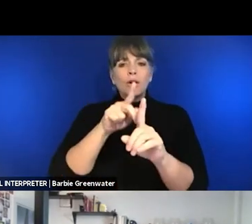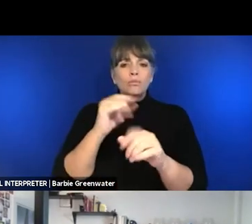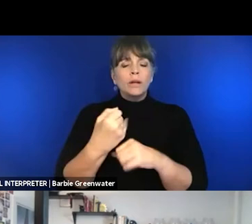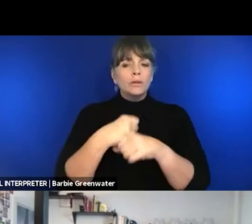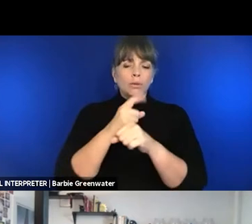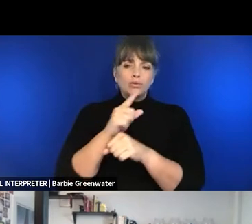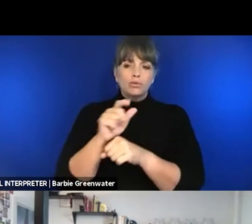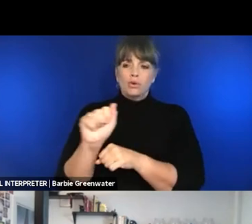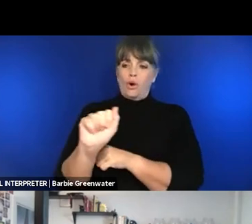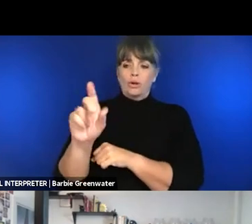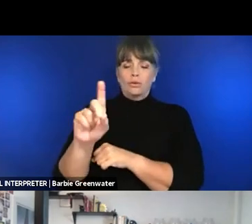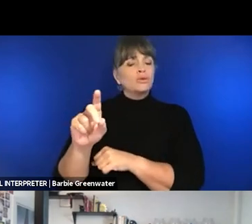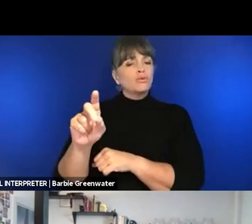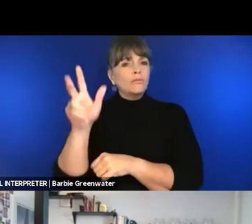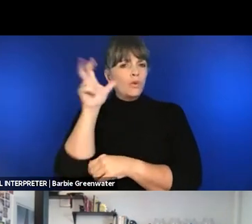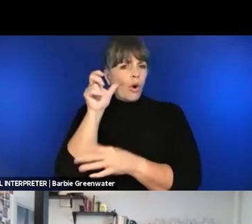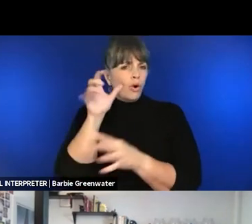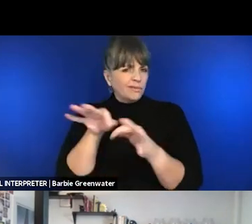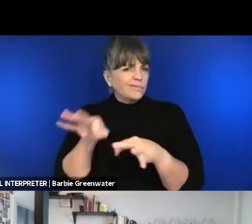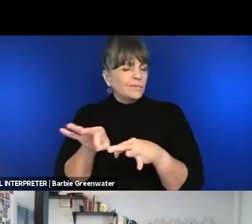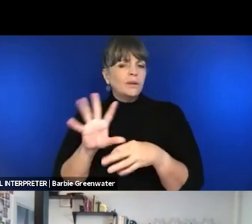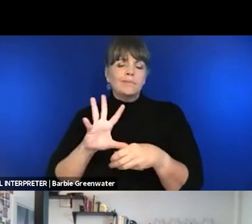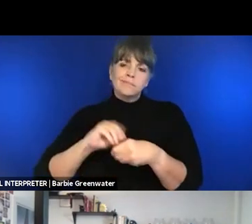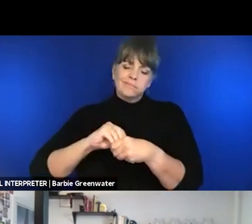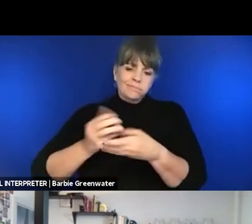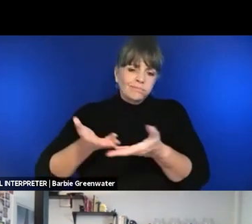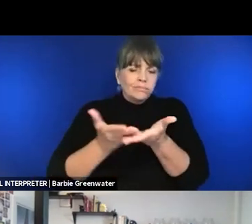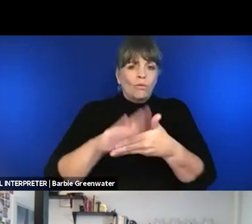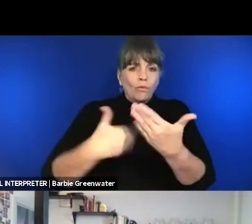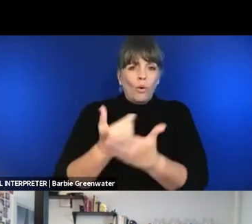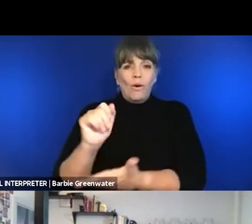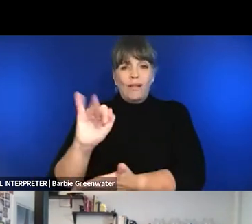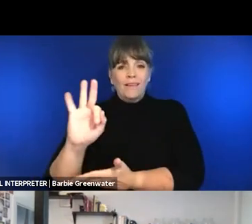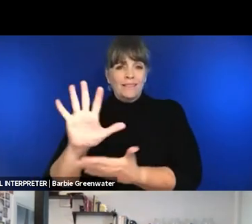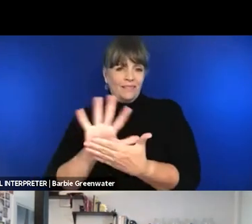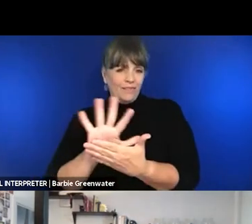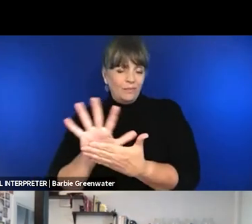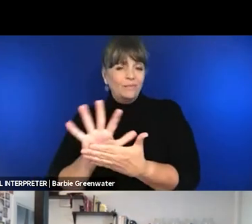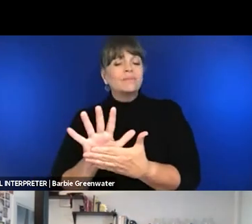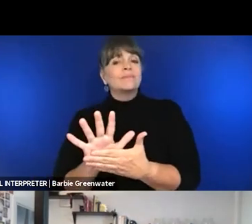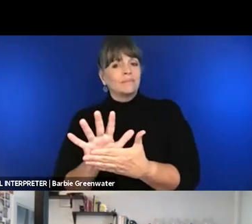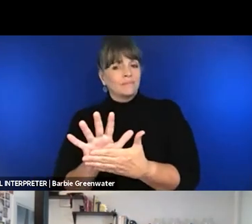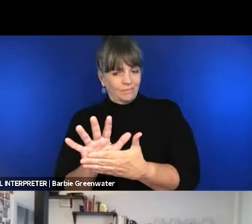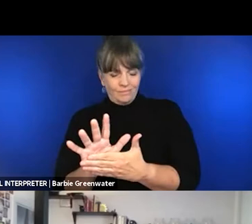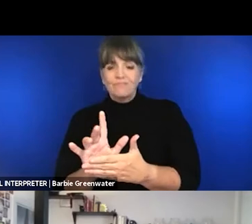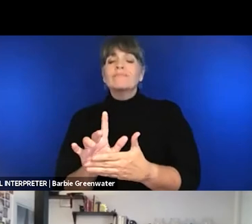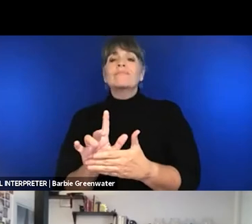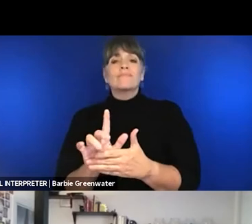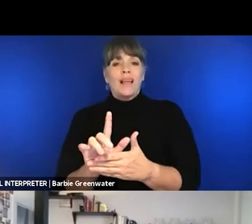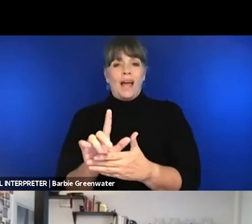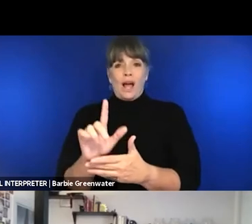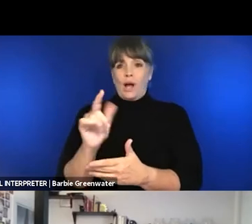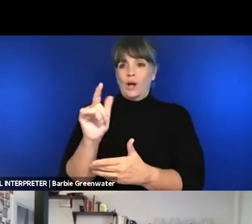deliverable for all of IFC Film's premiere titles. And as of 2020, that became a reality when 100%